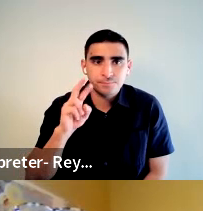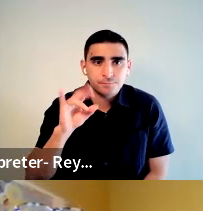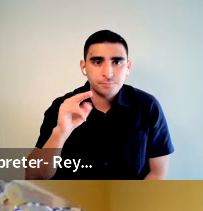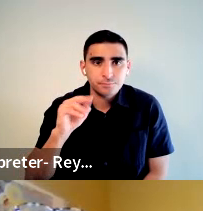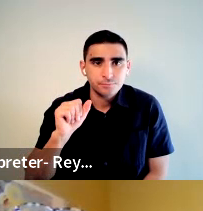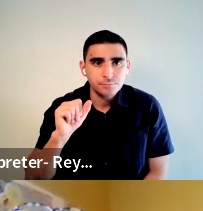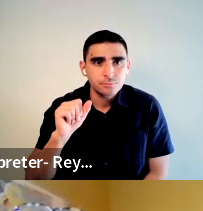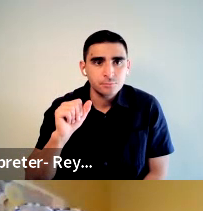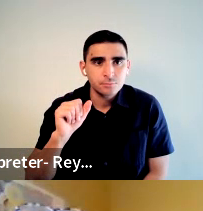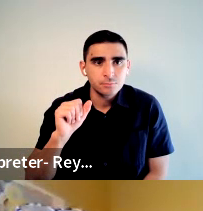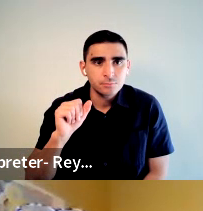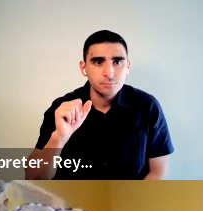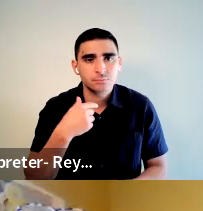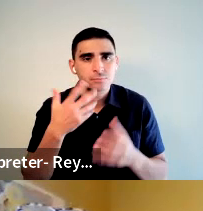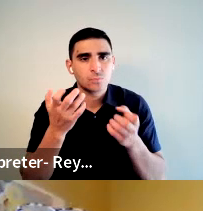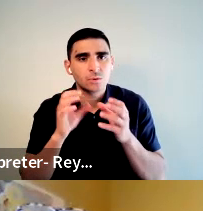I just wanted to comment the